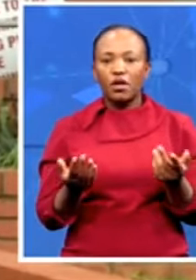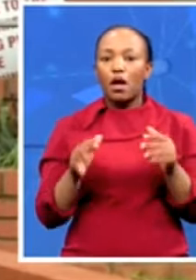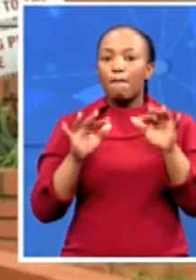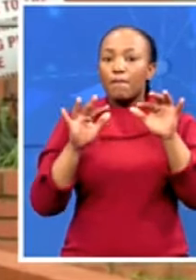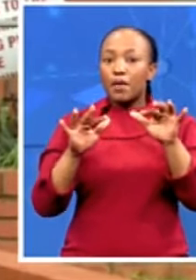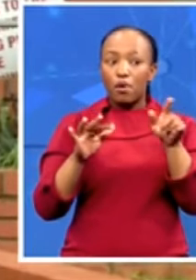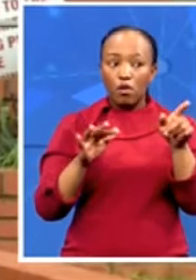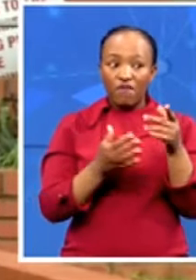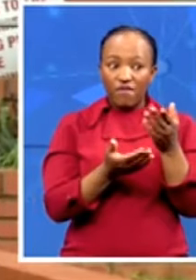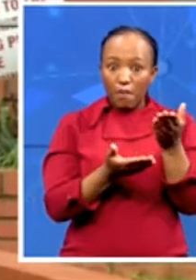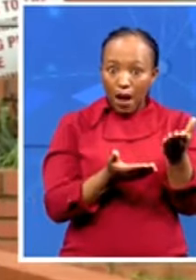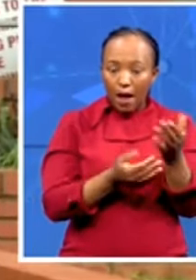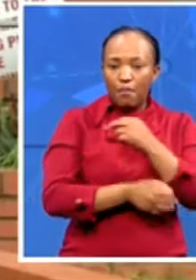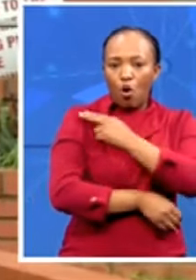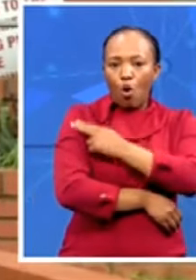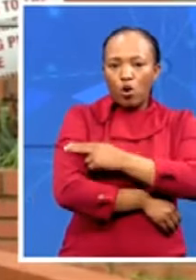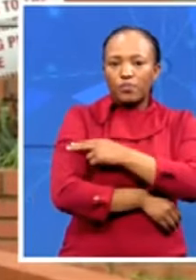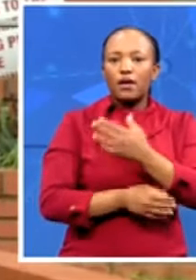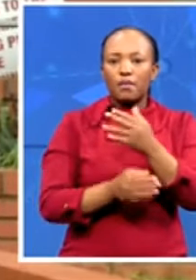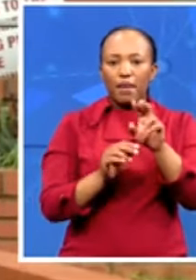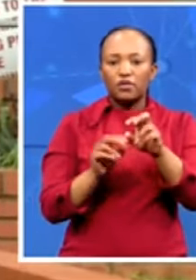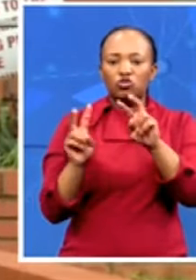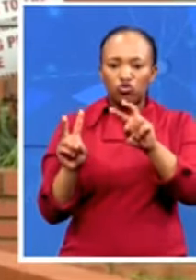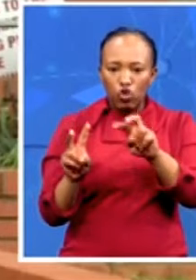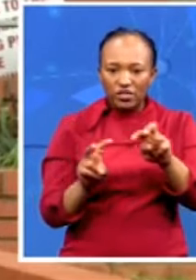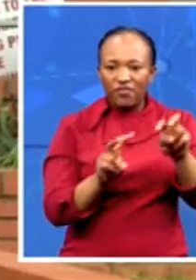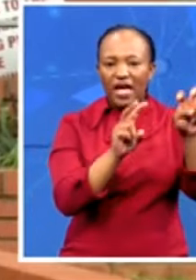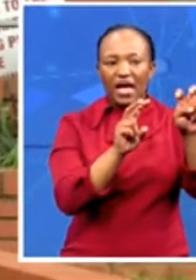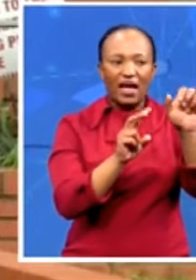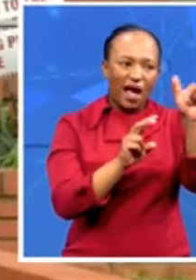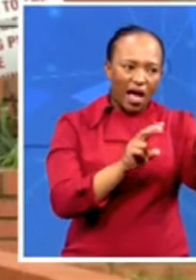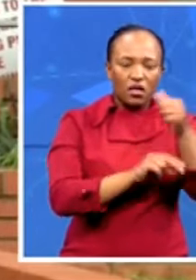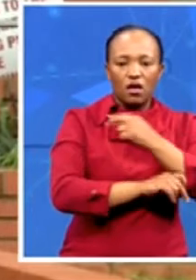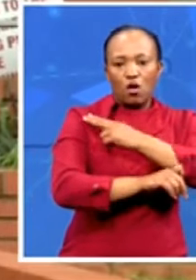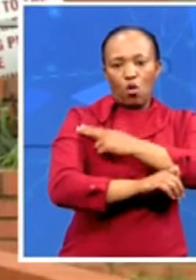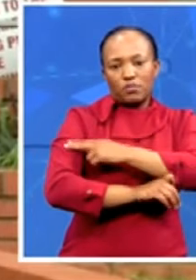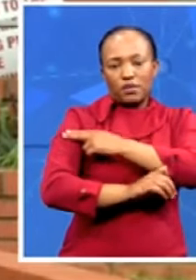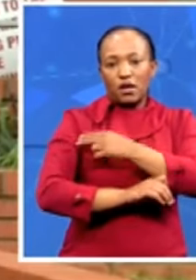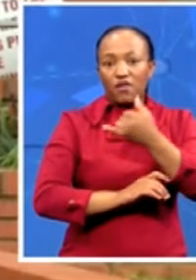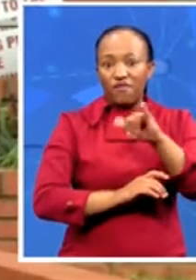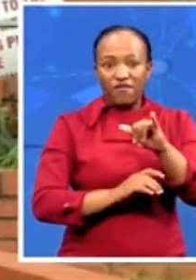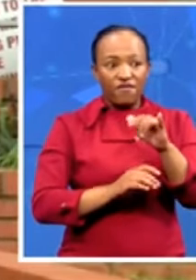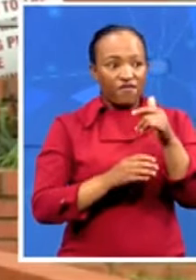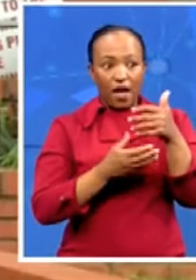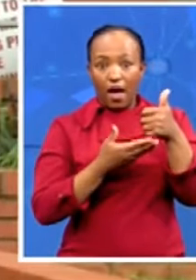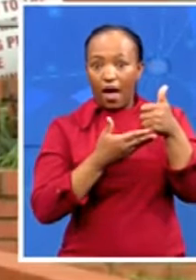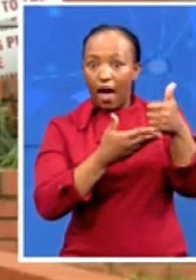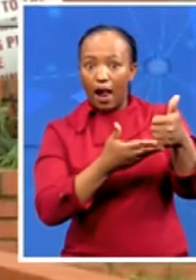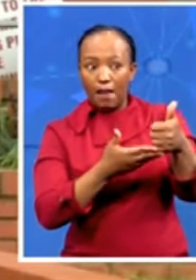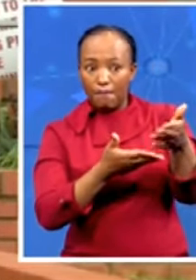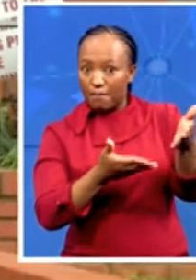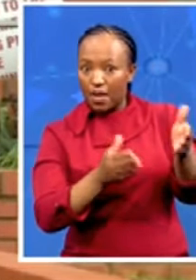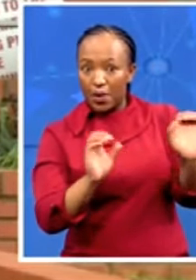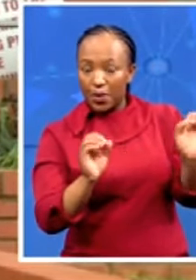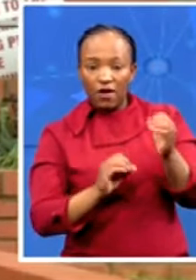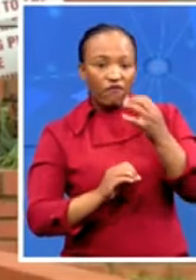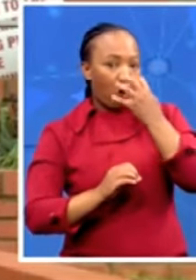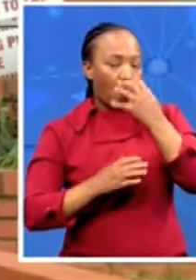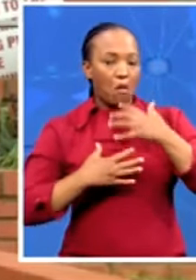they can get more assistance. So it means that if you cannot be helped here because they don't have a ventilator, you need to be transported almost